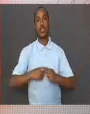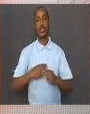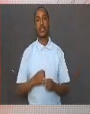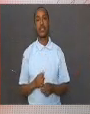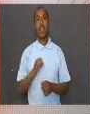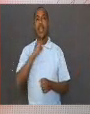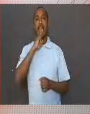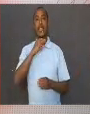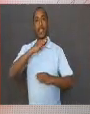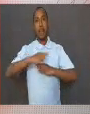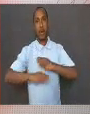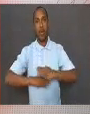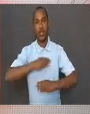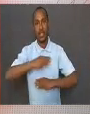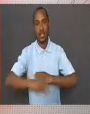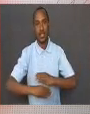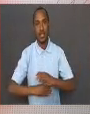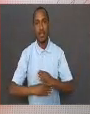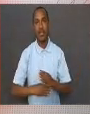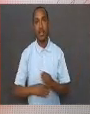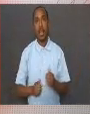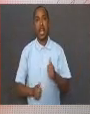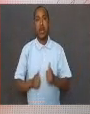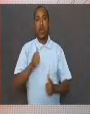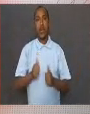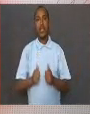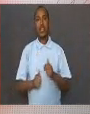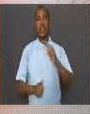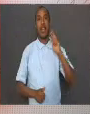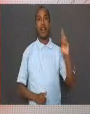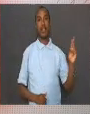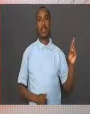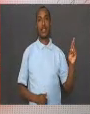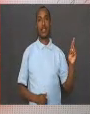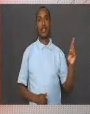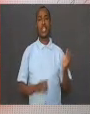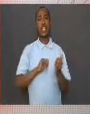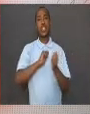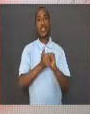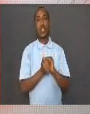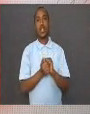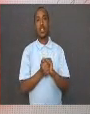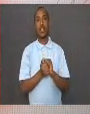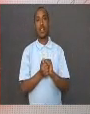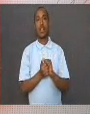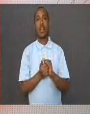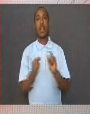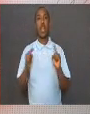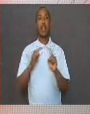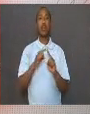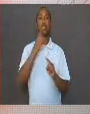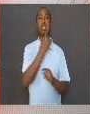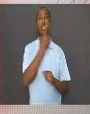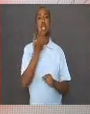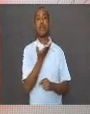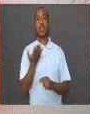reaction is a process in which reactants change into